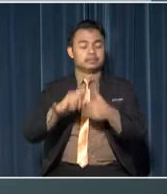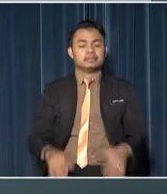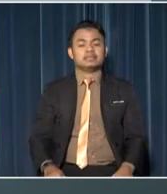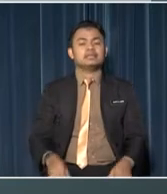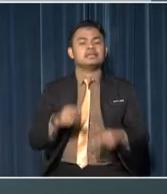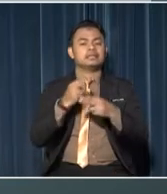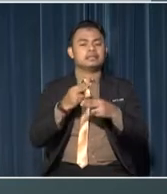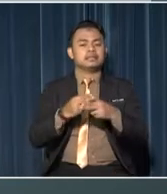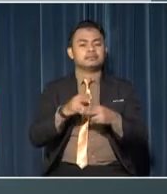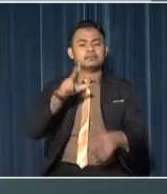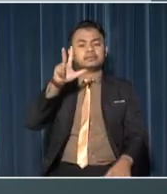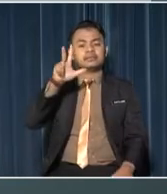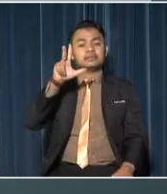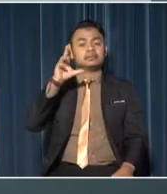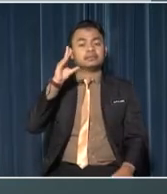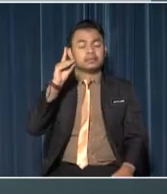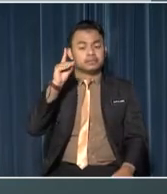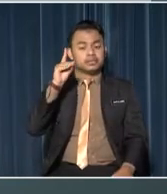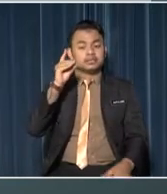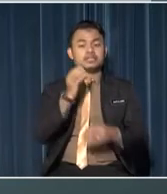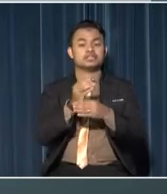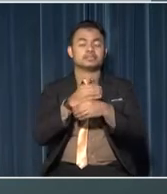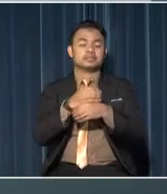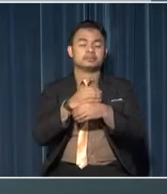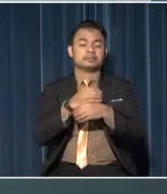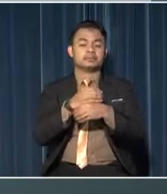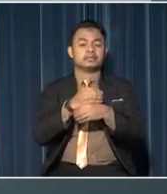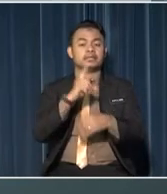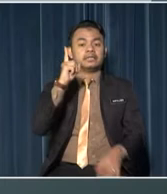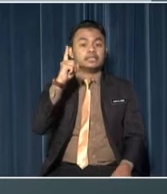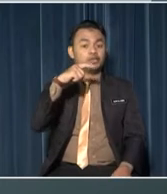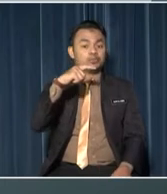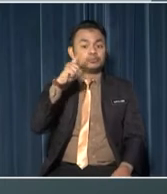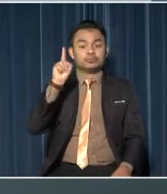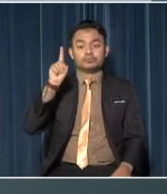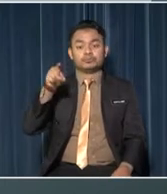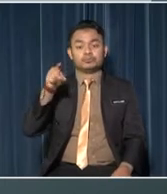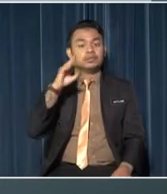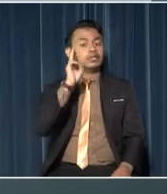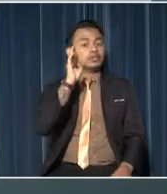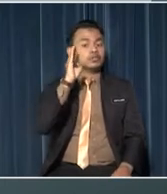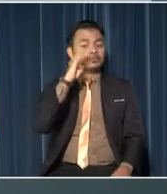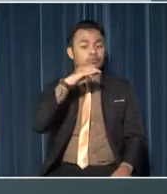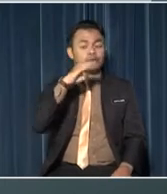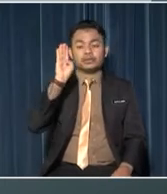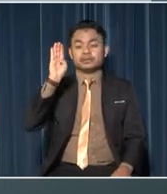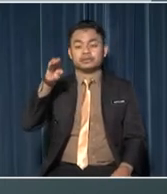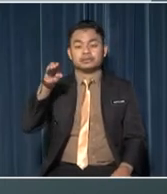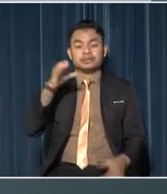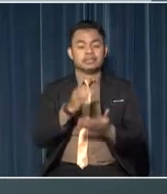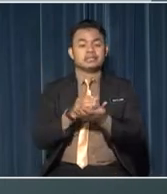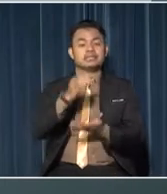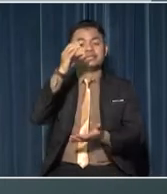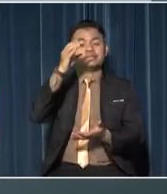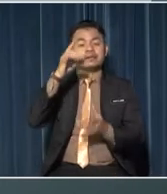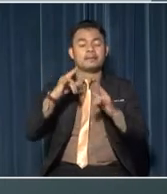name three-dimensional shapes like the cube, cuboid, cylinder,